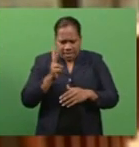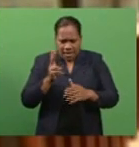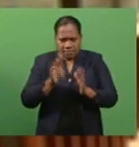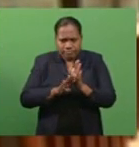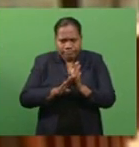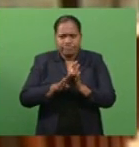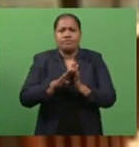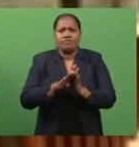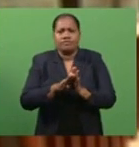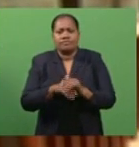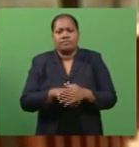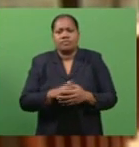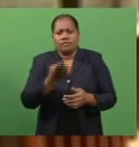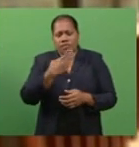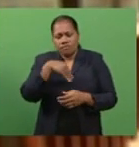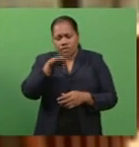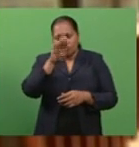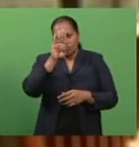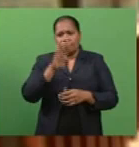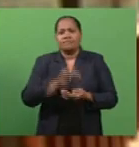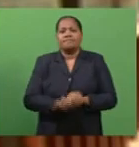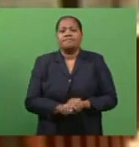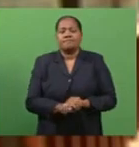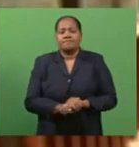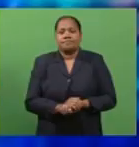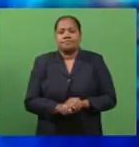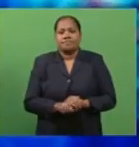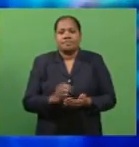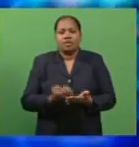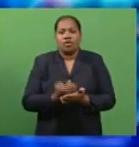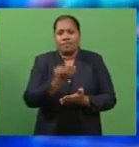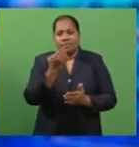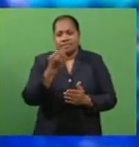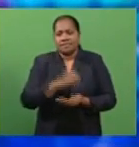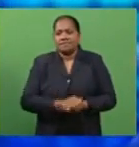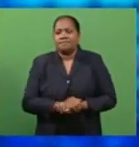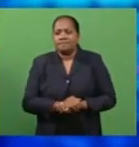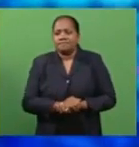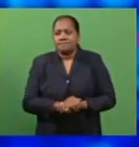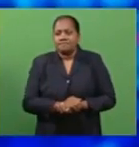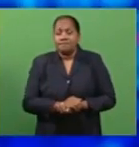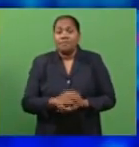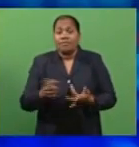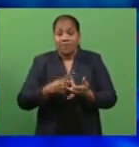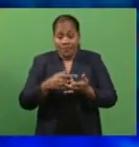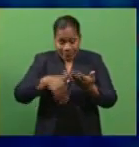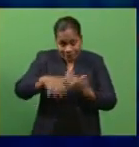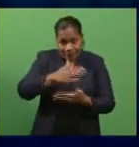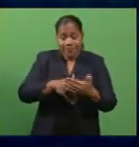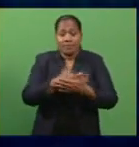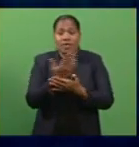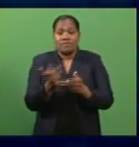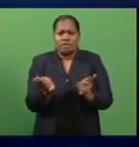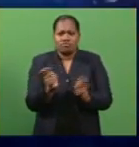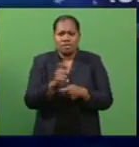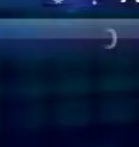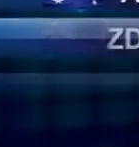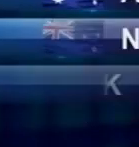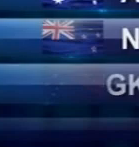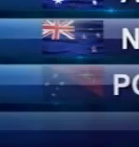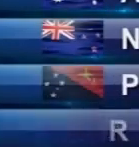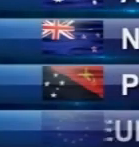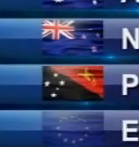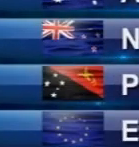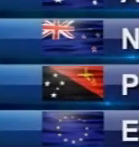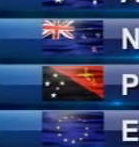economist. And that's all from HFC Bank for now. Vinaka. Another mixed day on the exchange front. The Fijian dollar was down